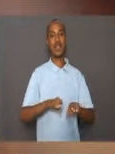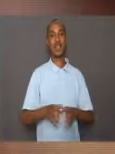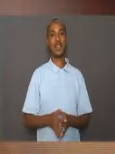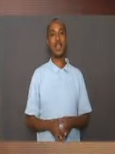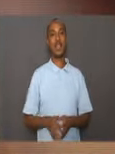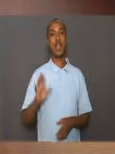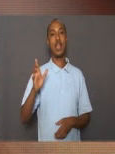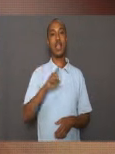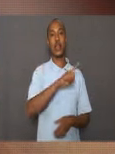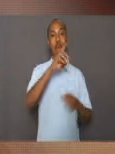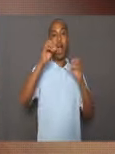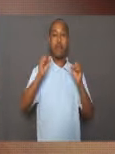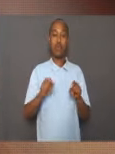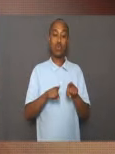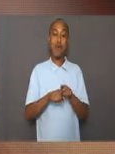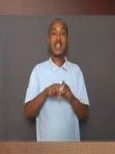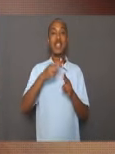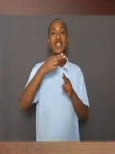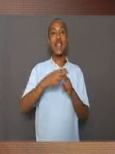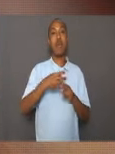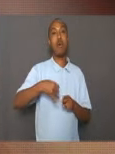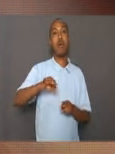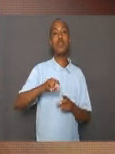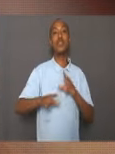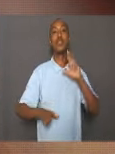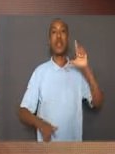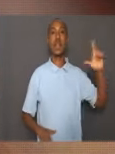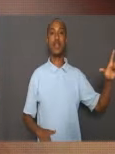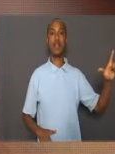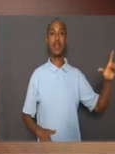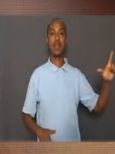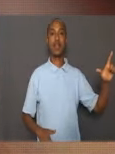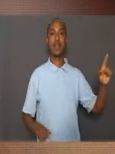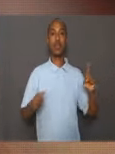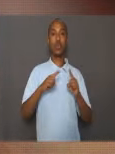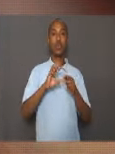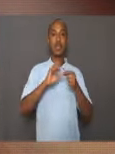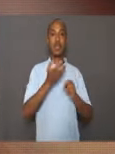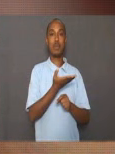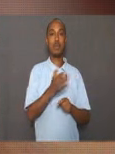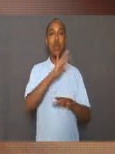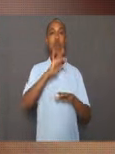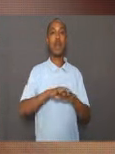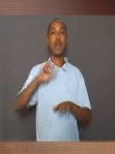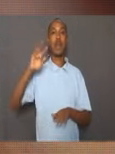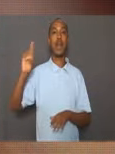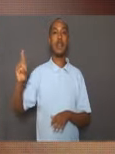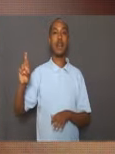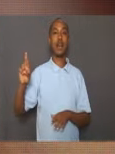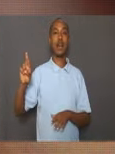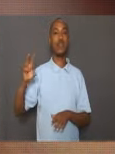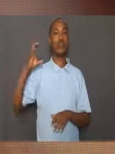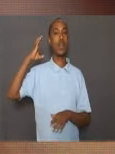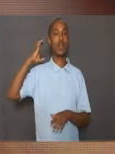If you were able to match the names on the left to the statements on the right, as you see